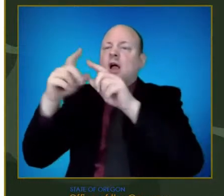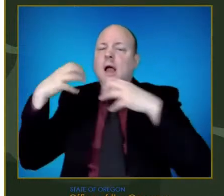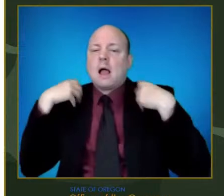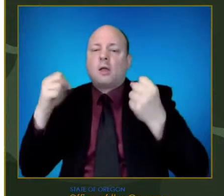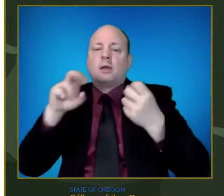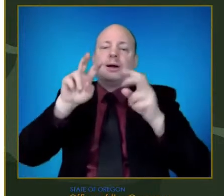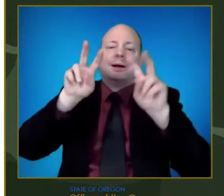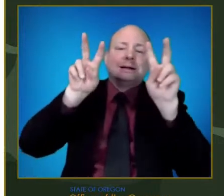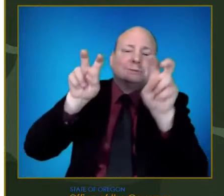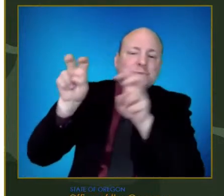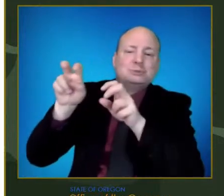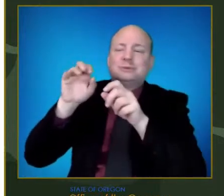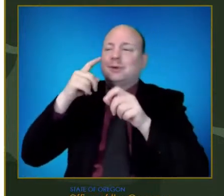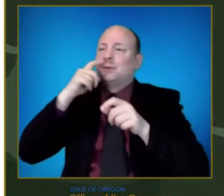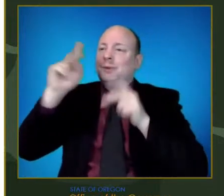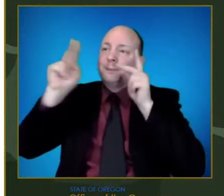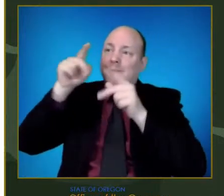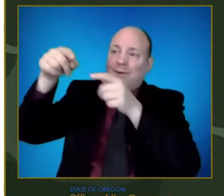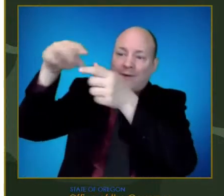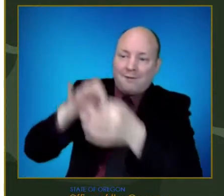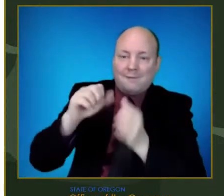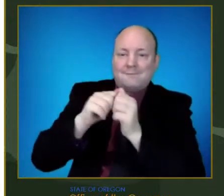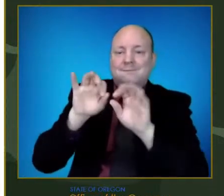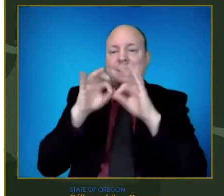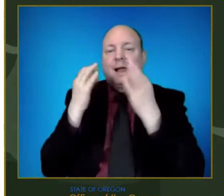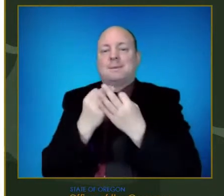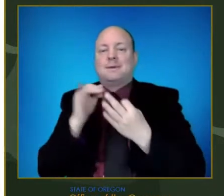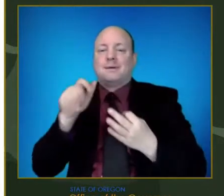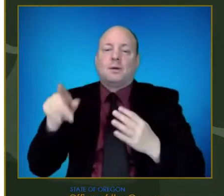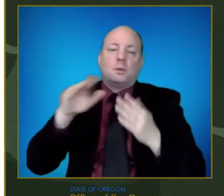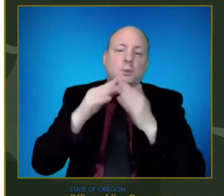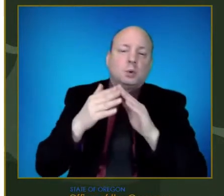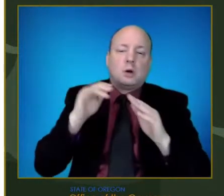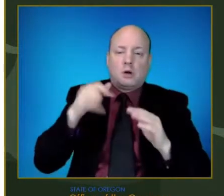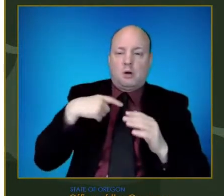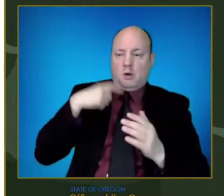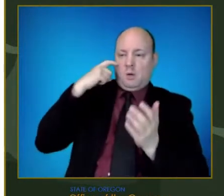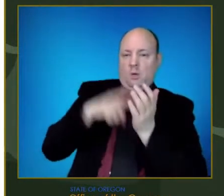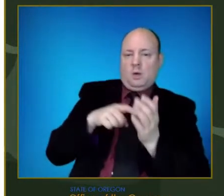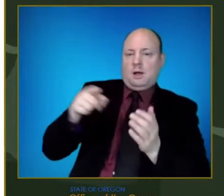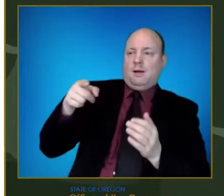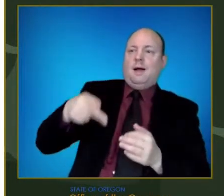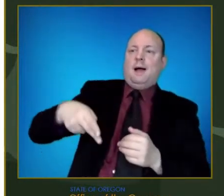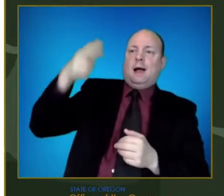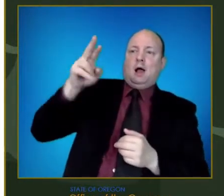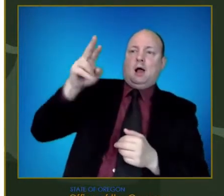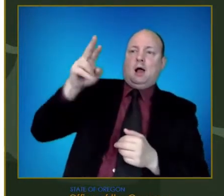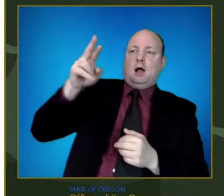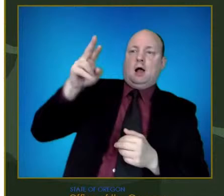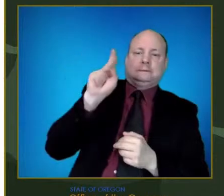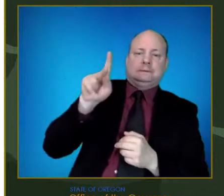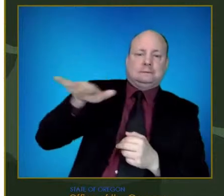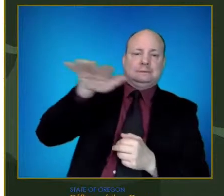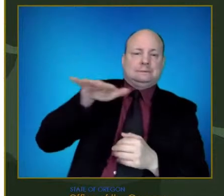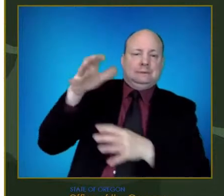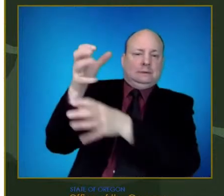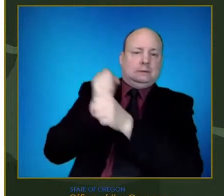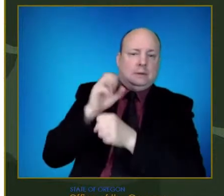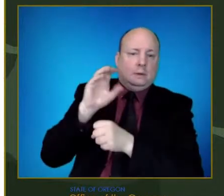protect the communities who face the highest risk from the pandemic. Let's go to the next slide, please.